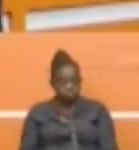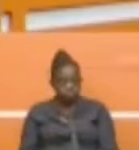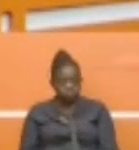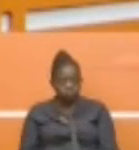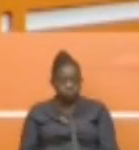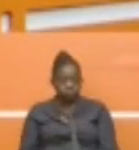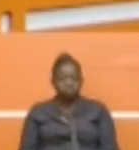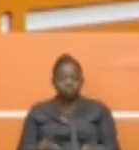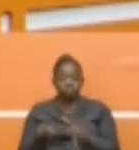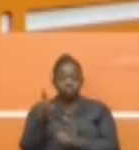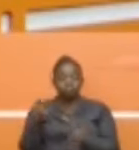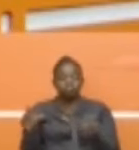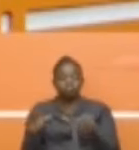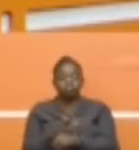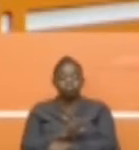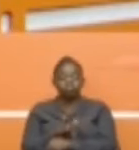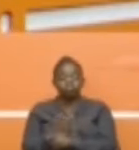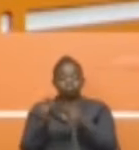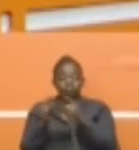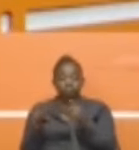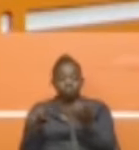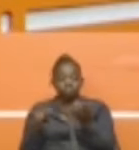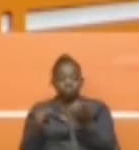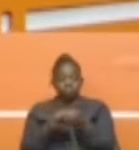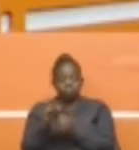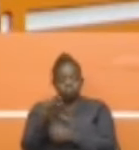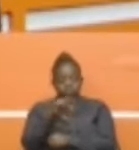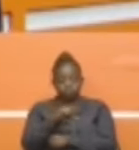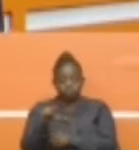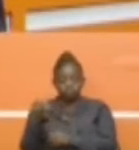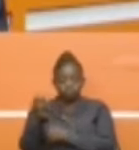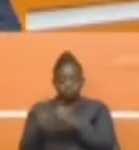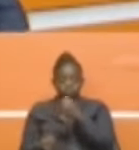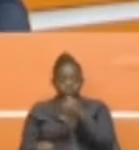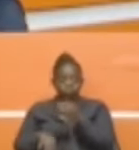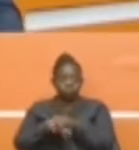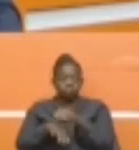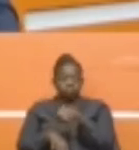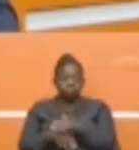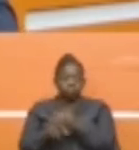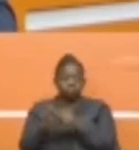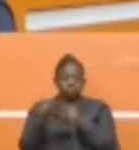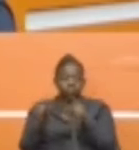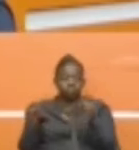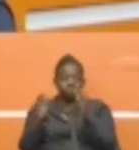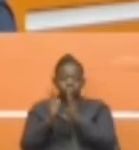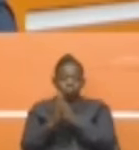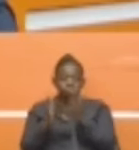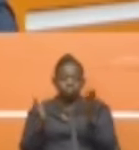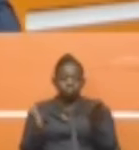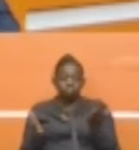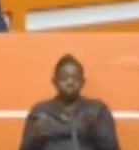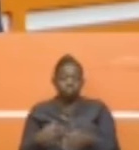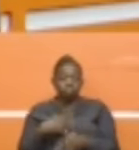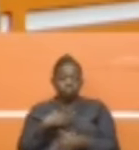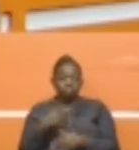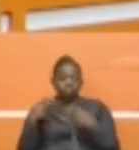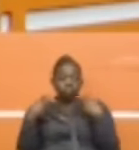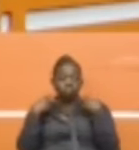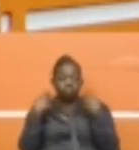Ate yo ligi ya Premiership ekomawo ku lomukaga lwa weekend mpira munana wabulanga ku Sunday Manchester City chaza Arsenal mu